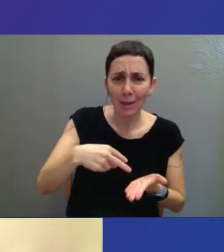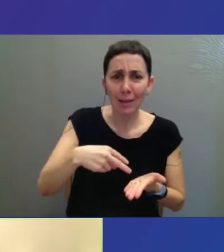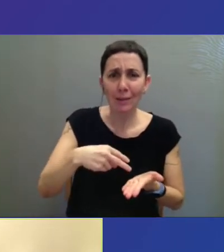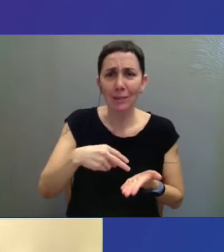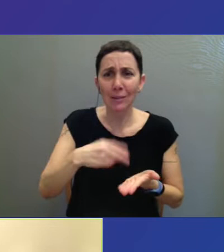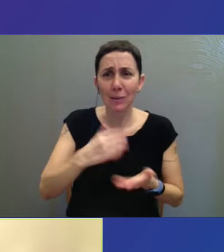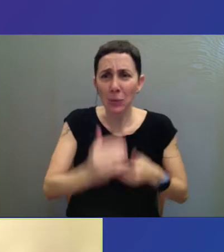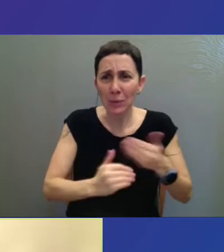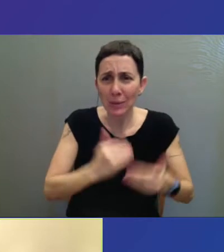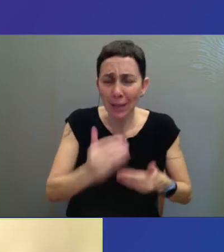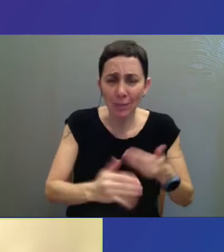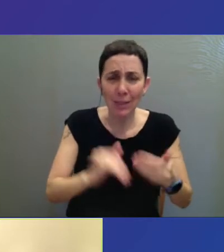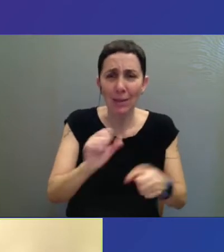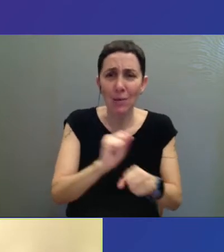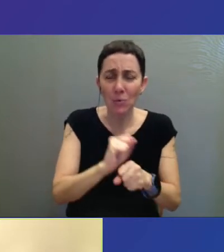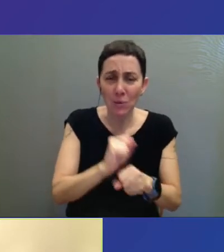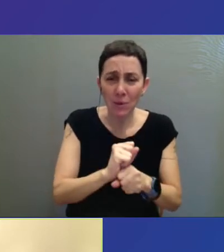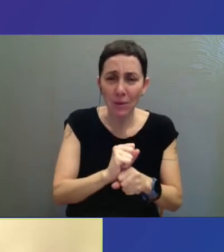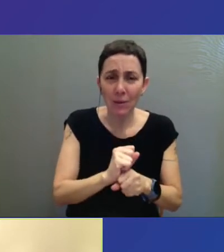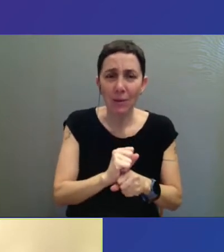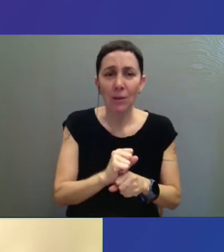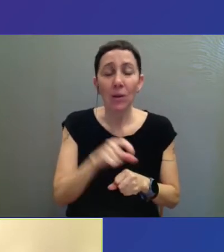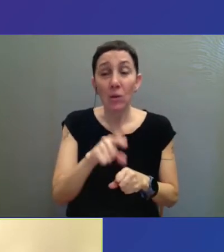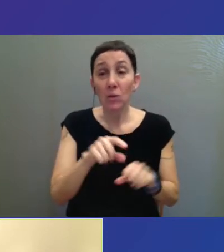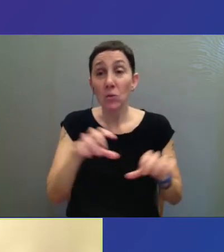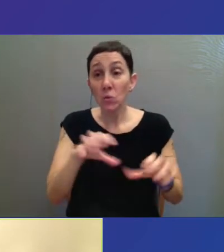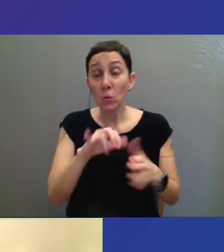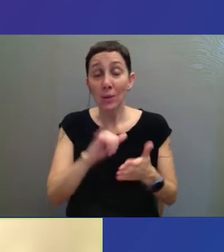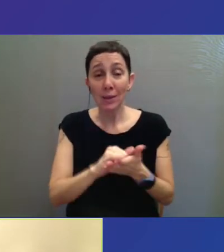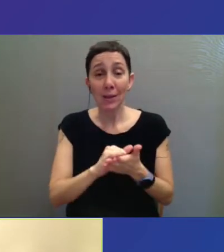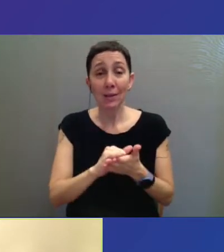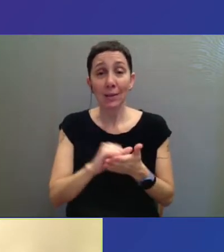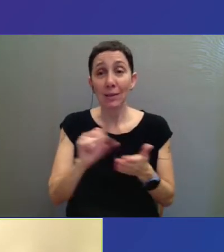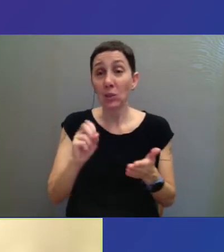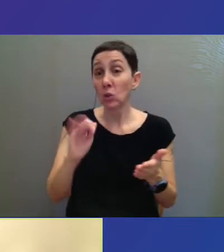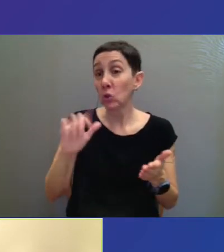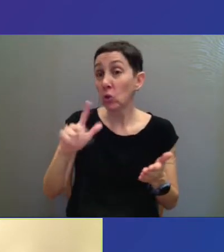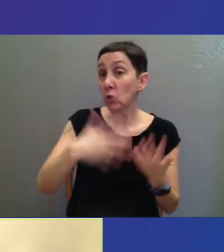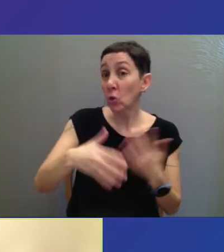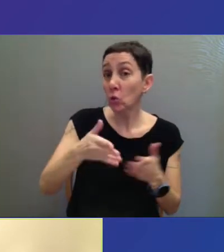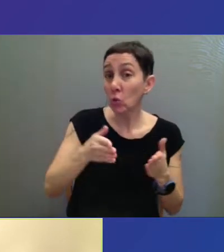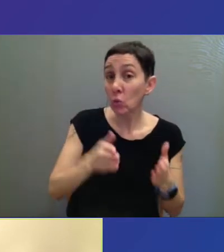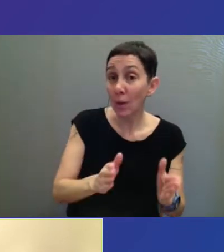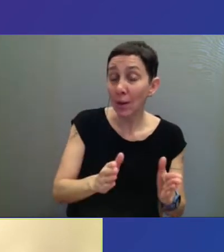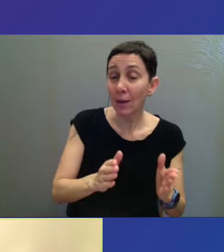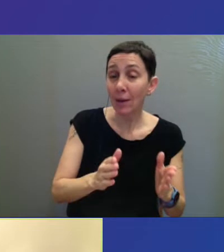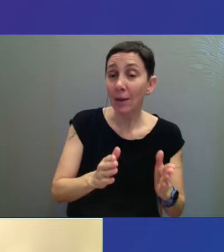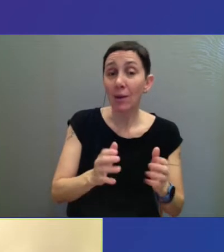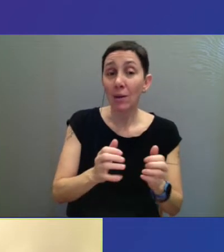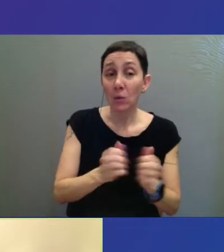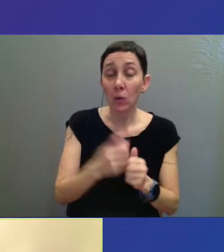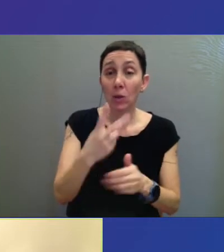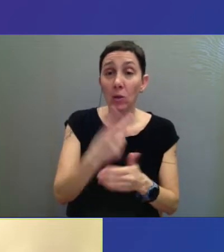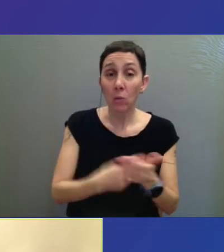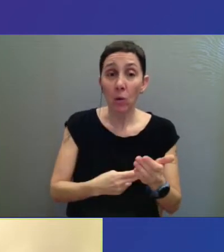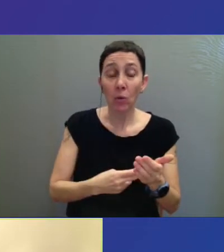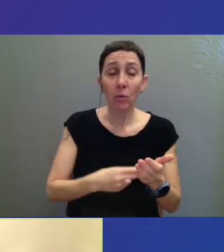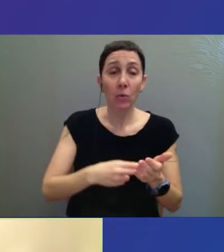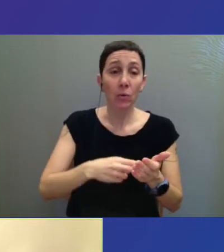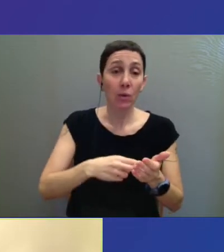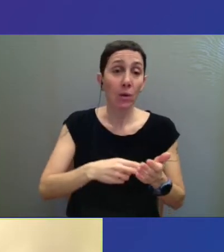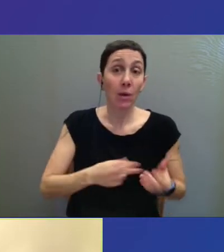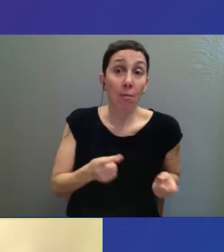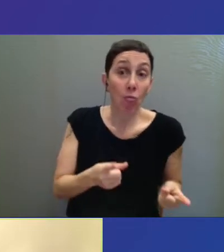and you're doing it in a social way with creation and improvisation like